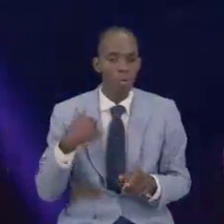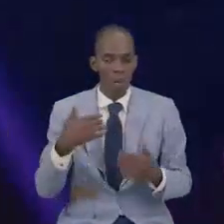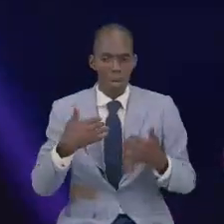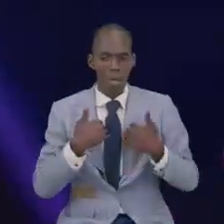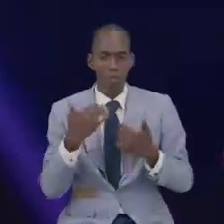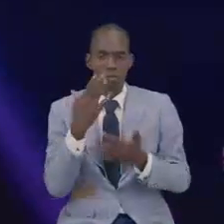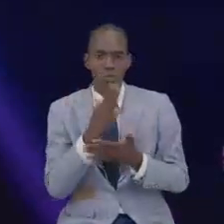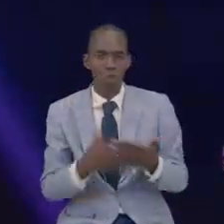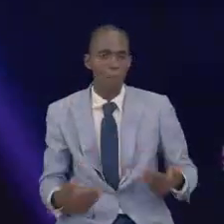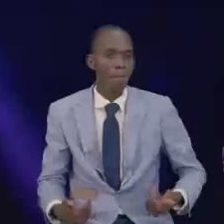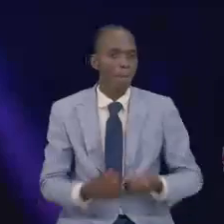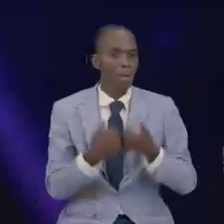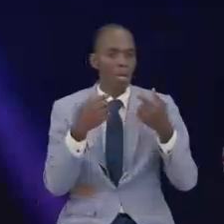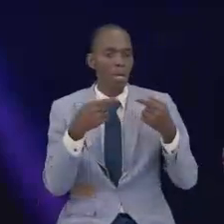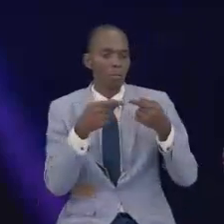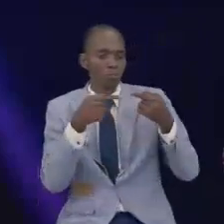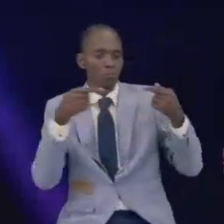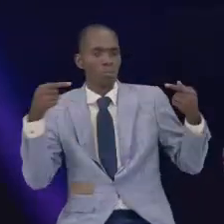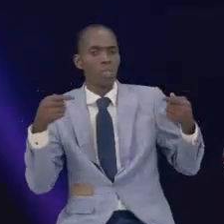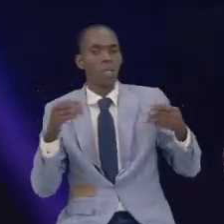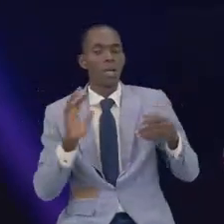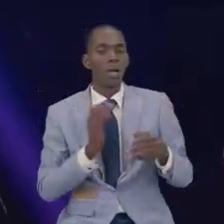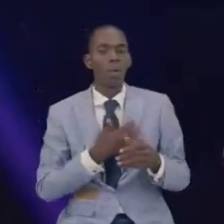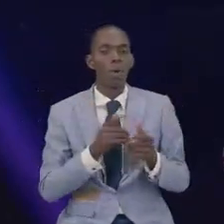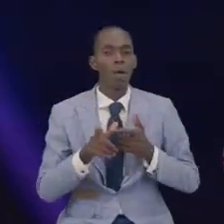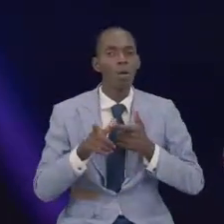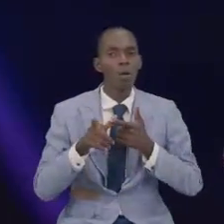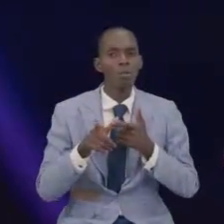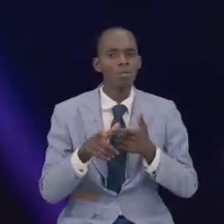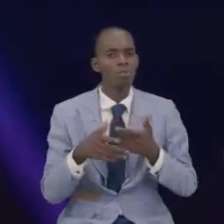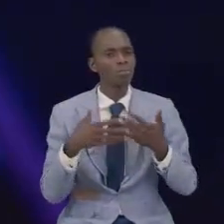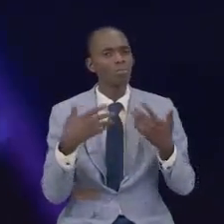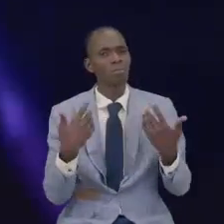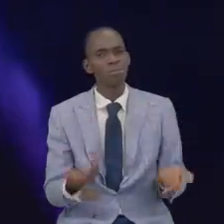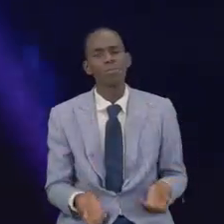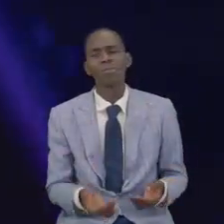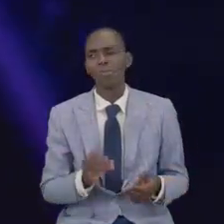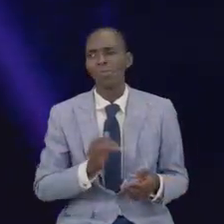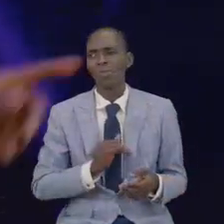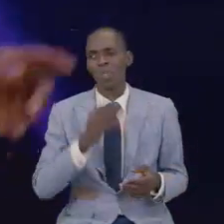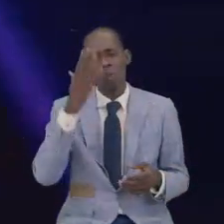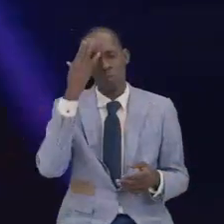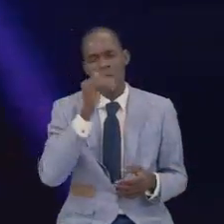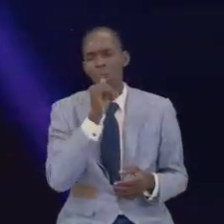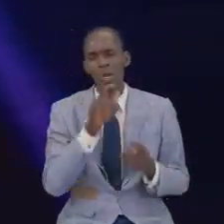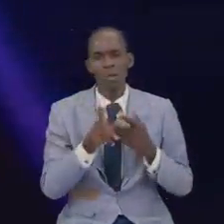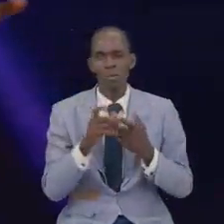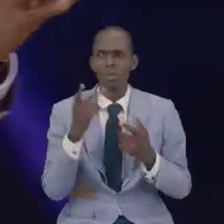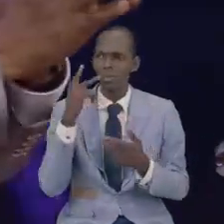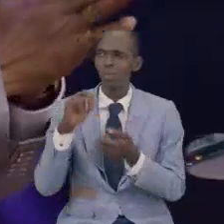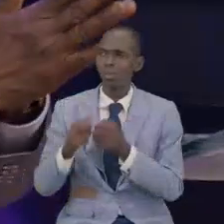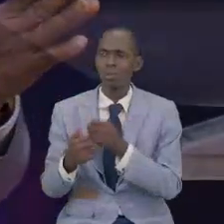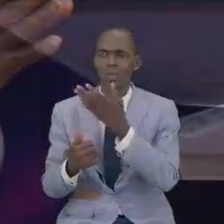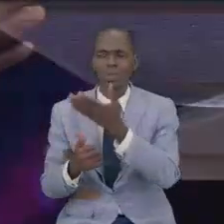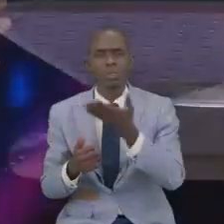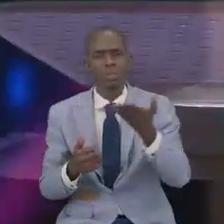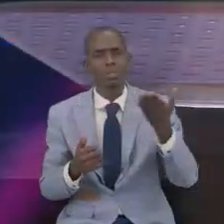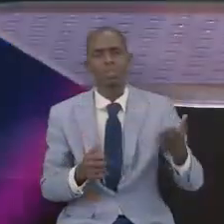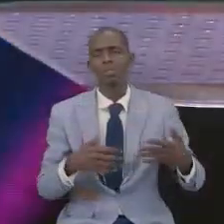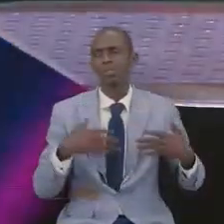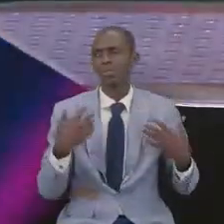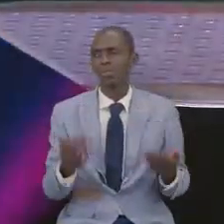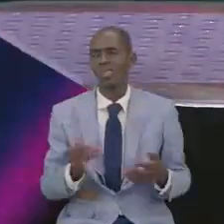persecution, and then in our running, it's like, well, I'm trying to run, but look at this, but look at this. It's because we have not